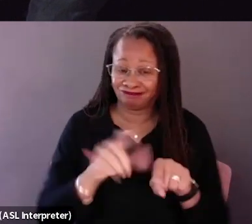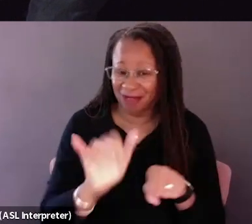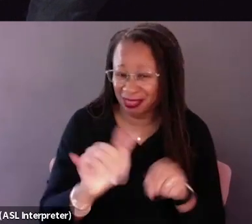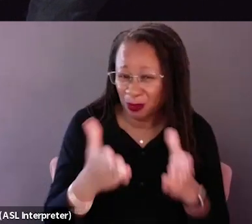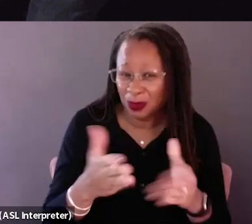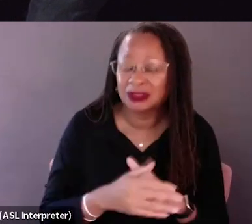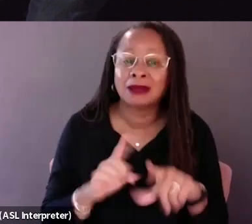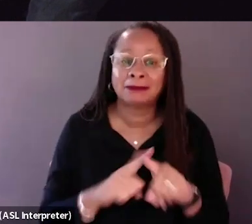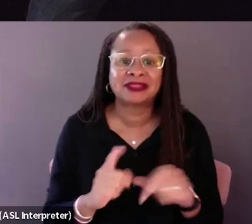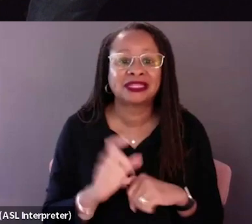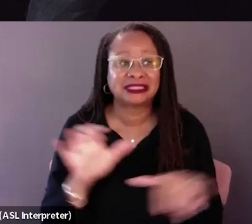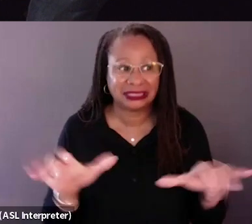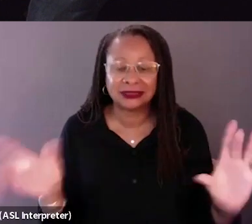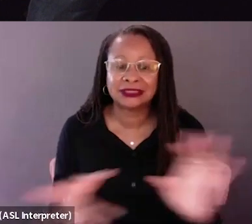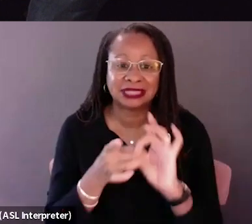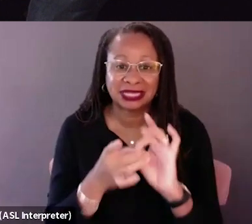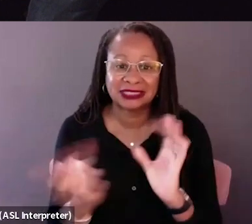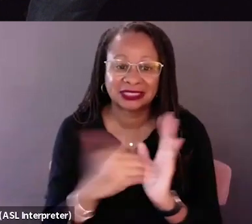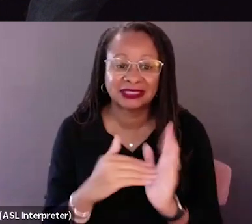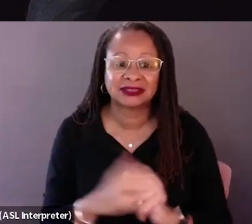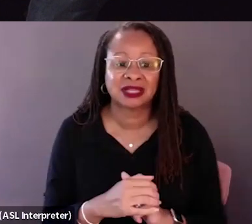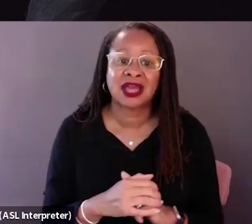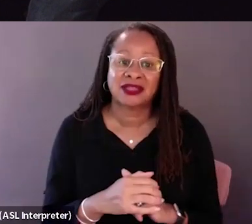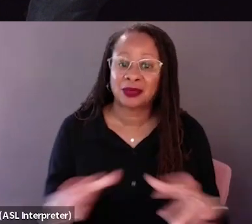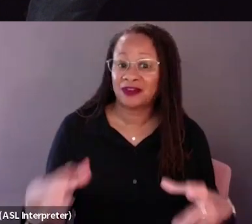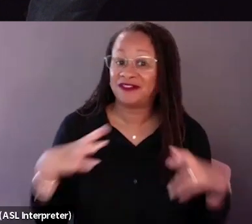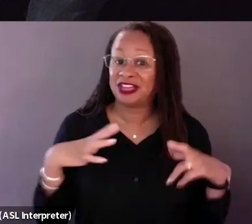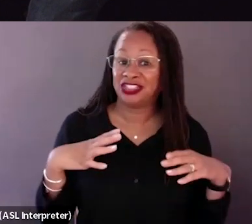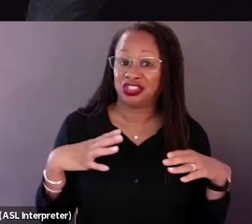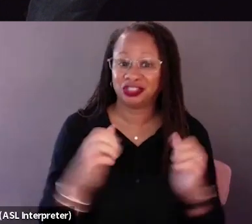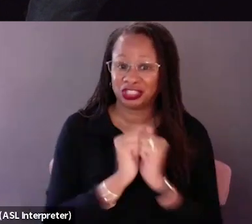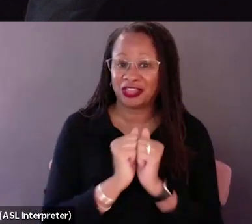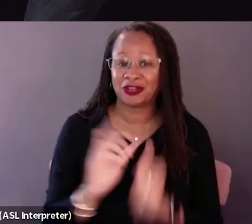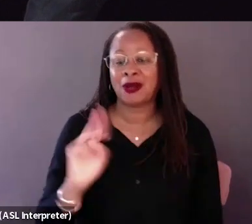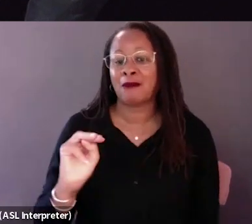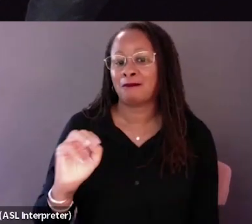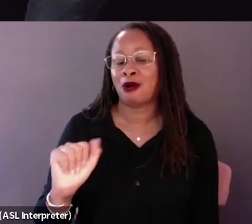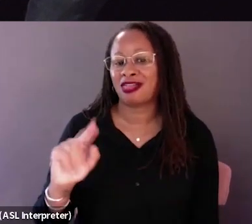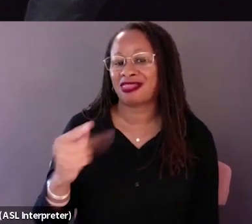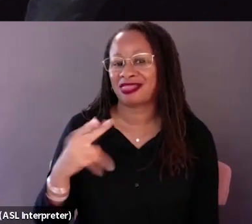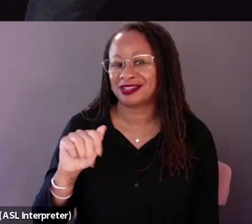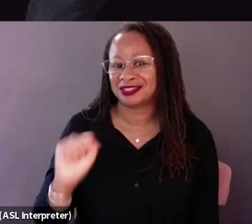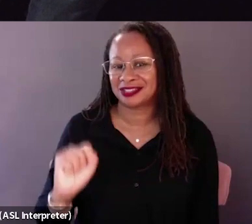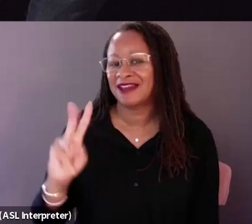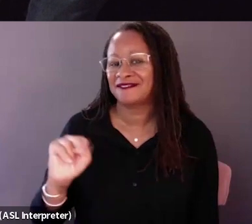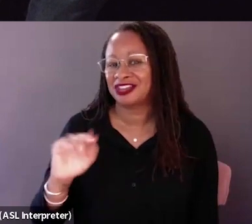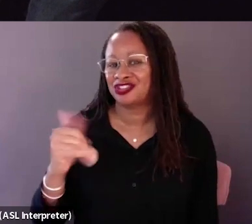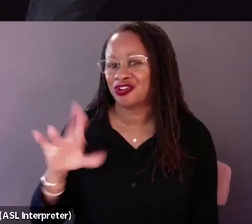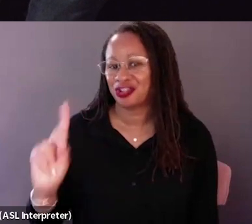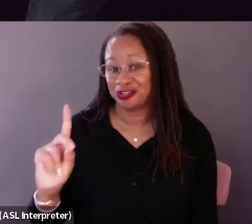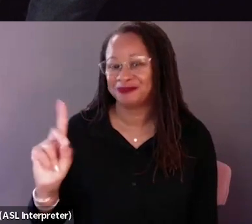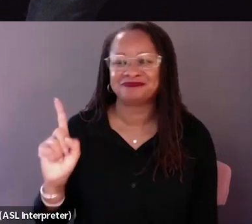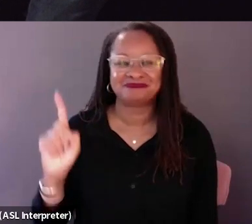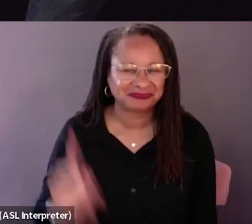they did rekindle later on in life. They used to vacation together in Martha's Vineyard, so they did get